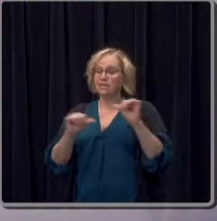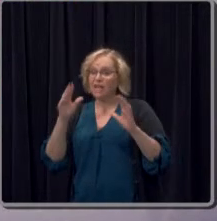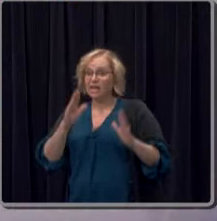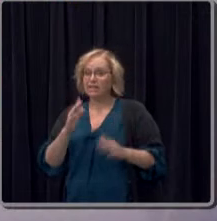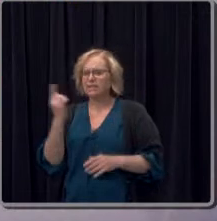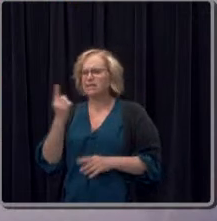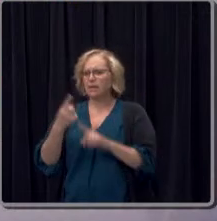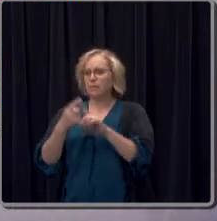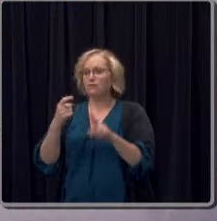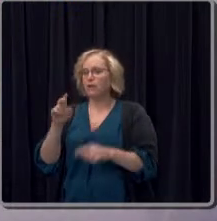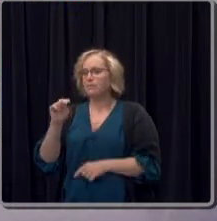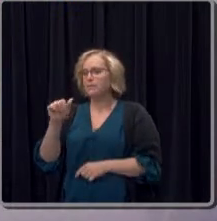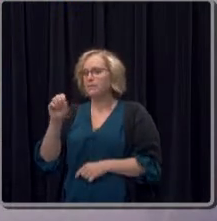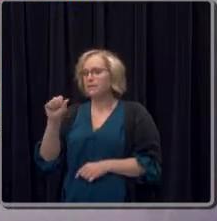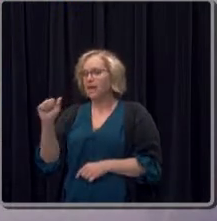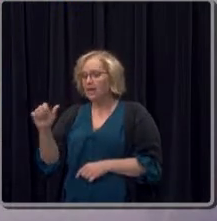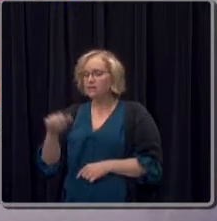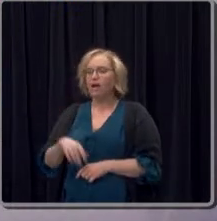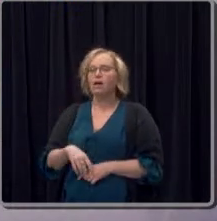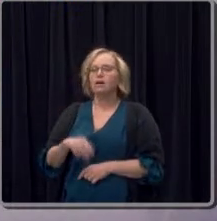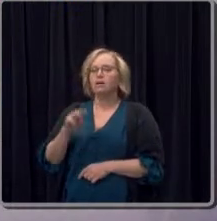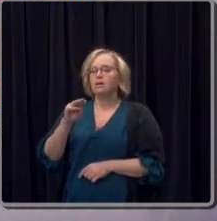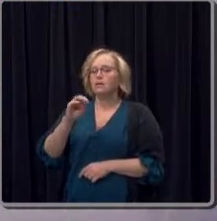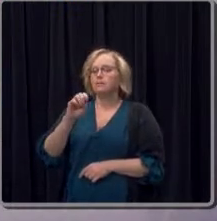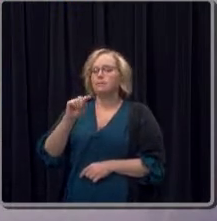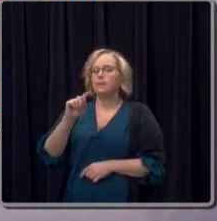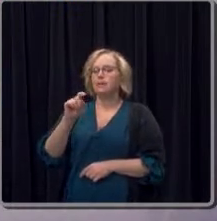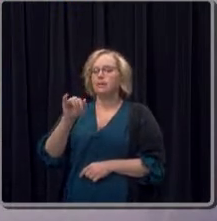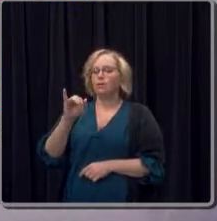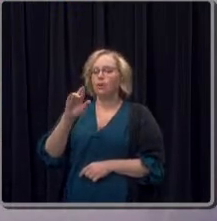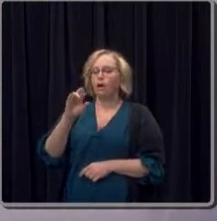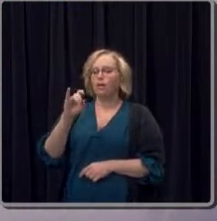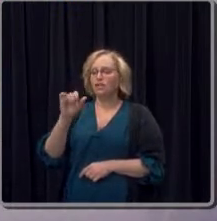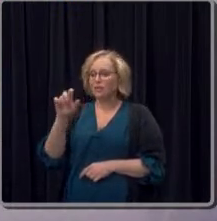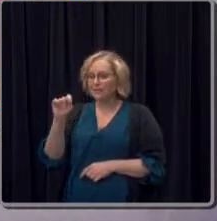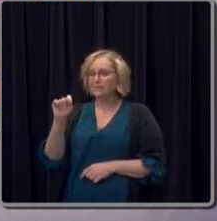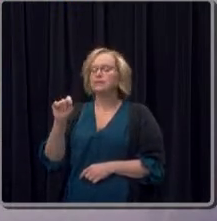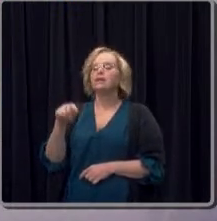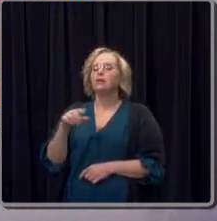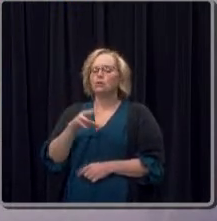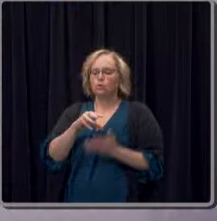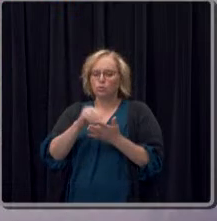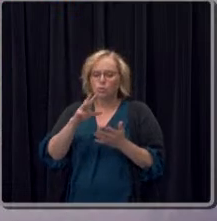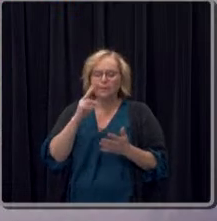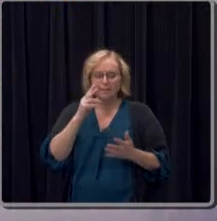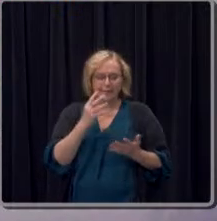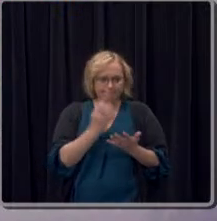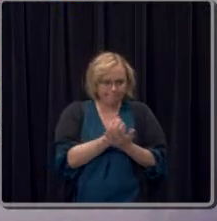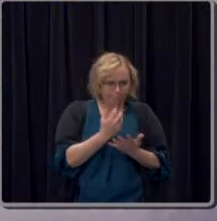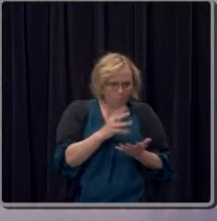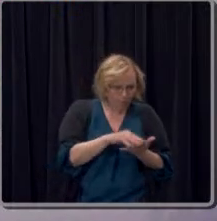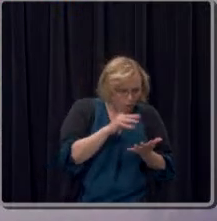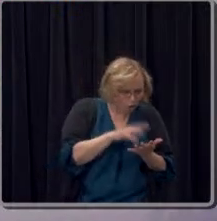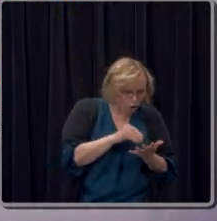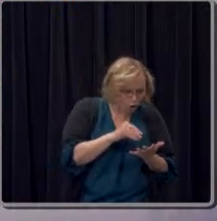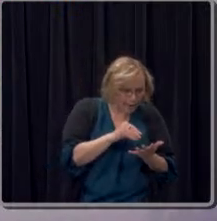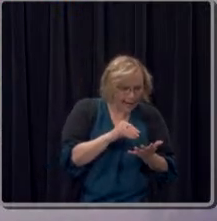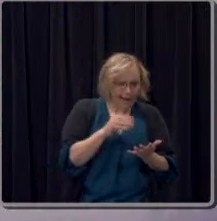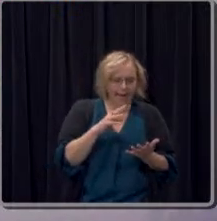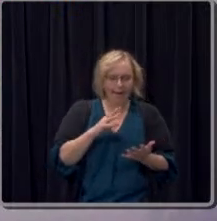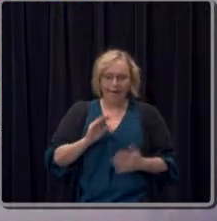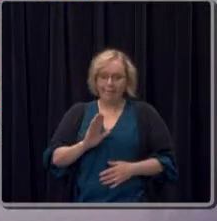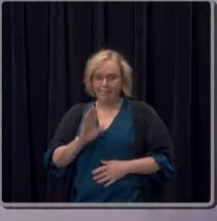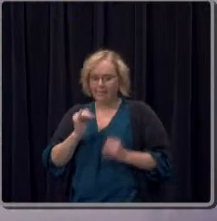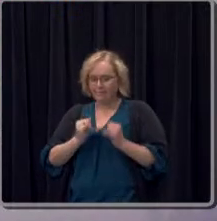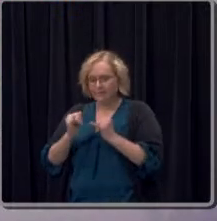NASA, meteorologists or any way, so the students can really take like what they're learning or what their like dreams are and try to connect them with people like in the